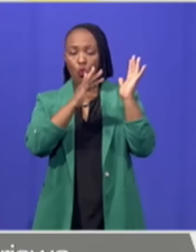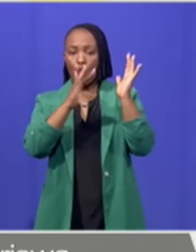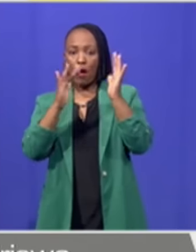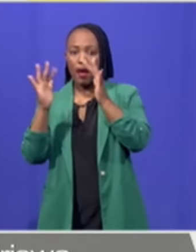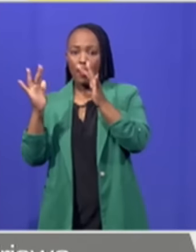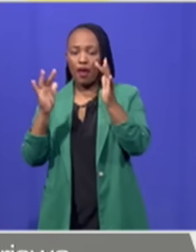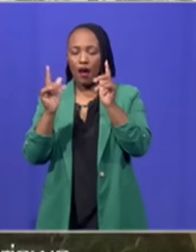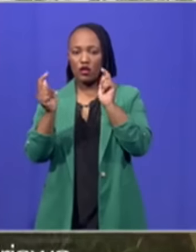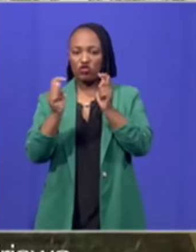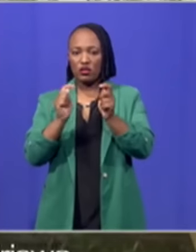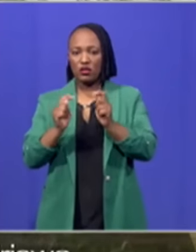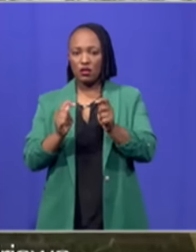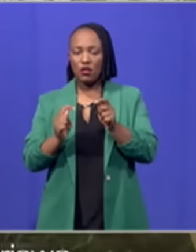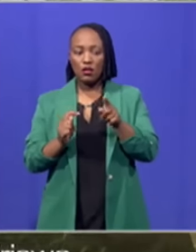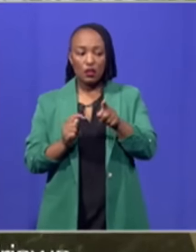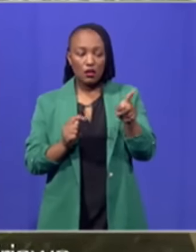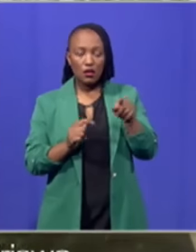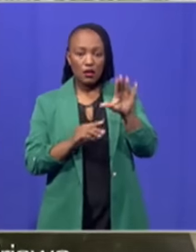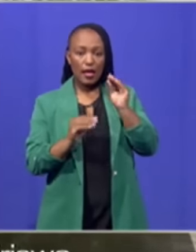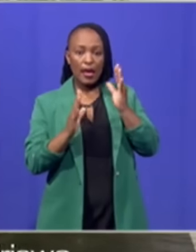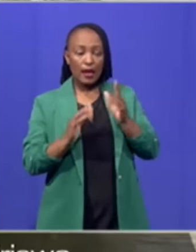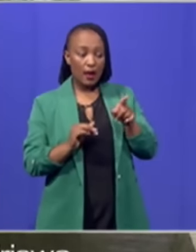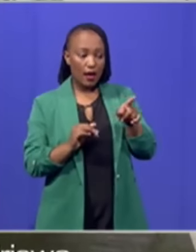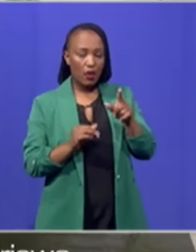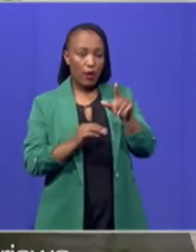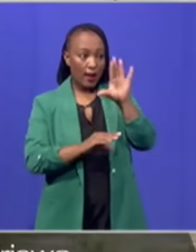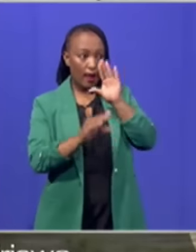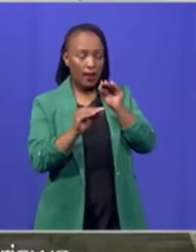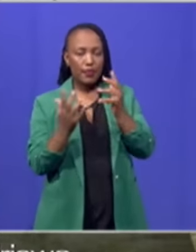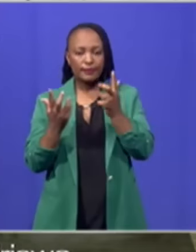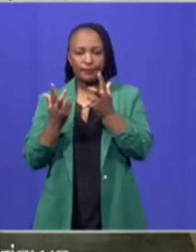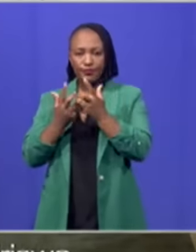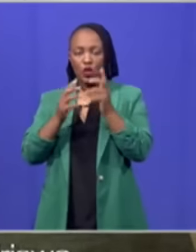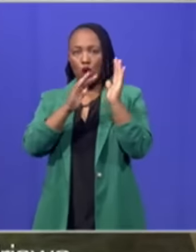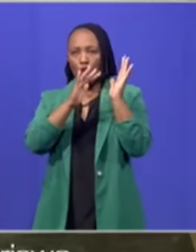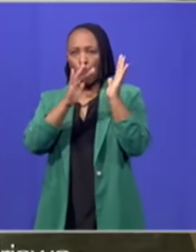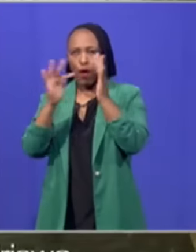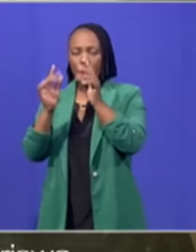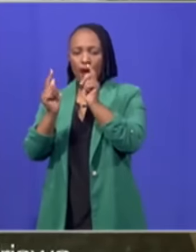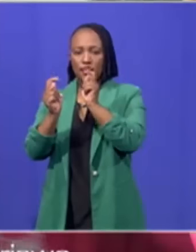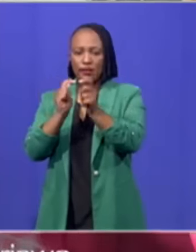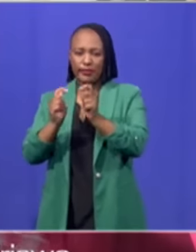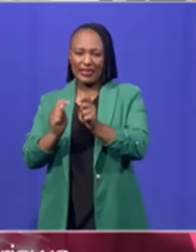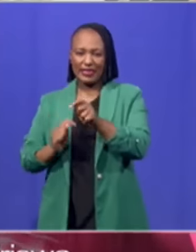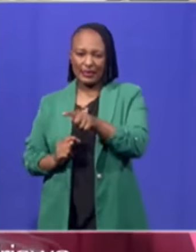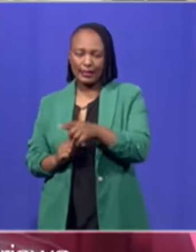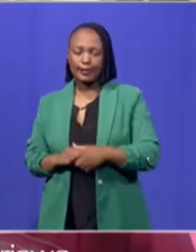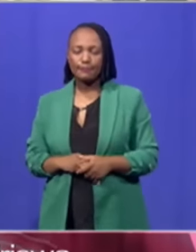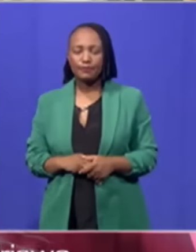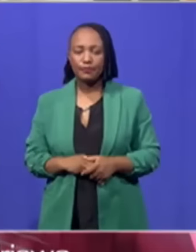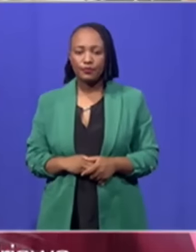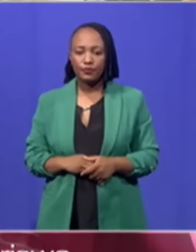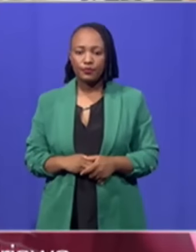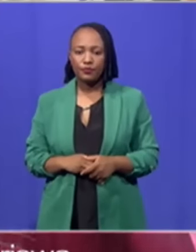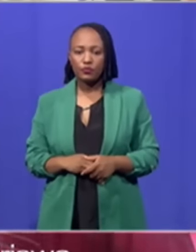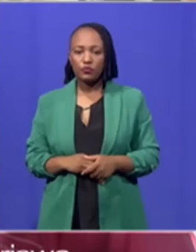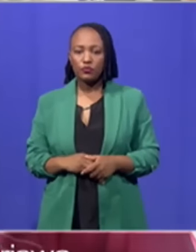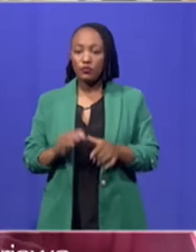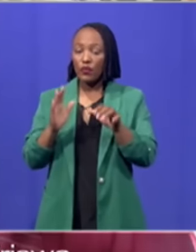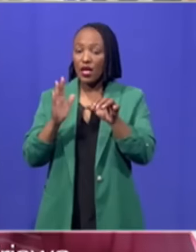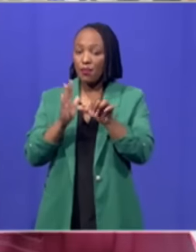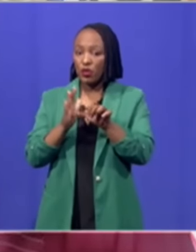tlhoka go lepalepanya dithuto tsa bone le phetogo ya loapi. It is important that we